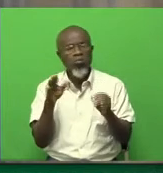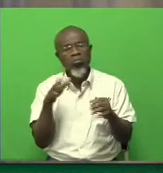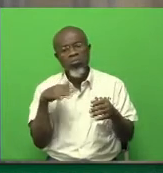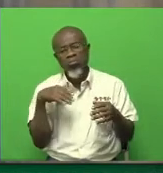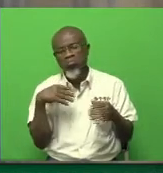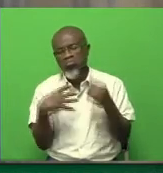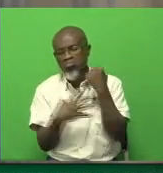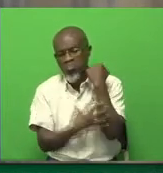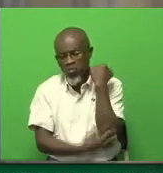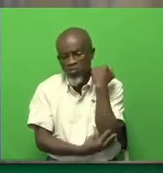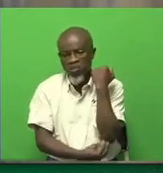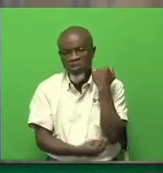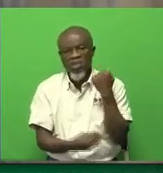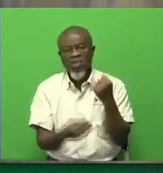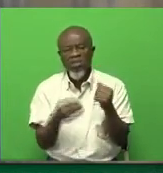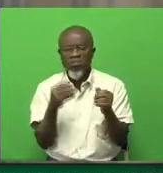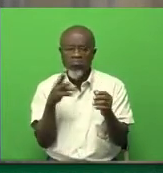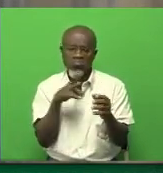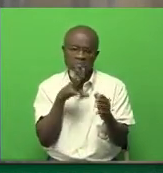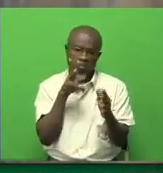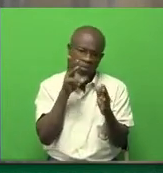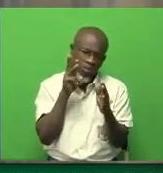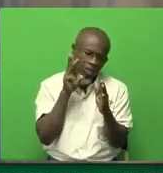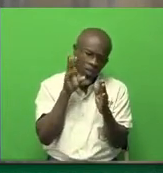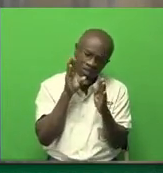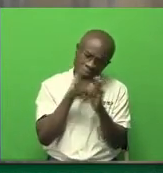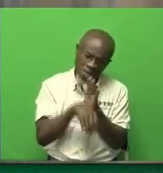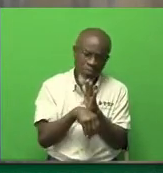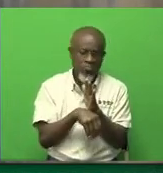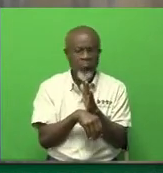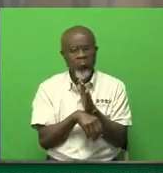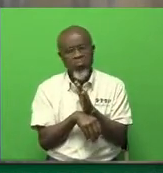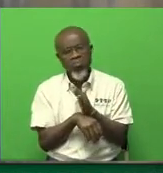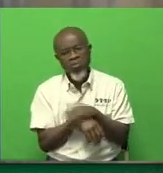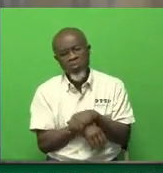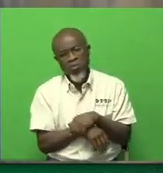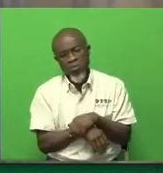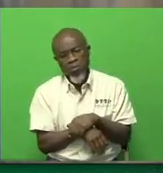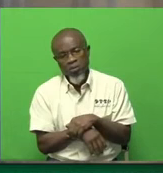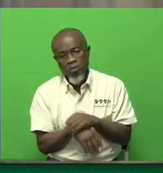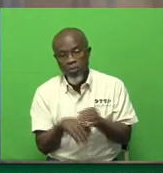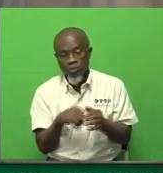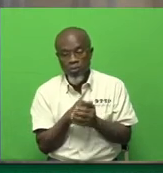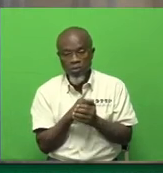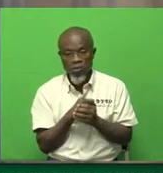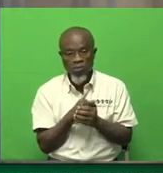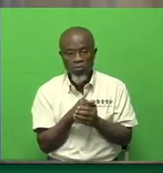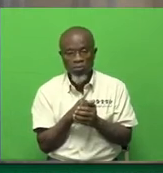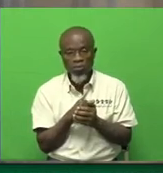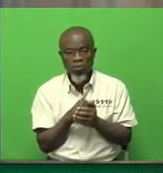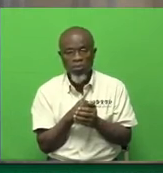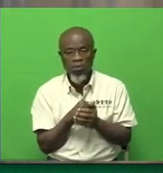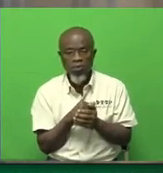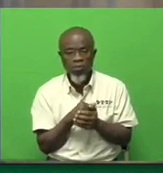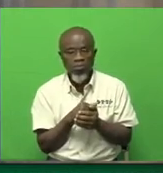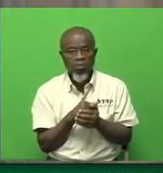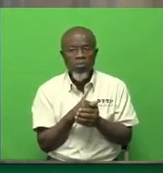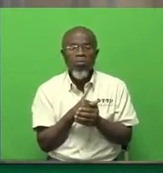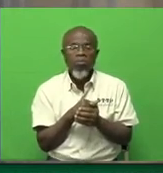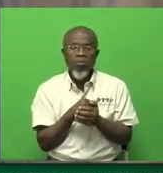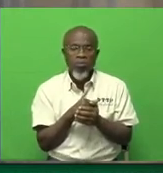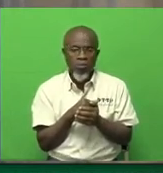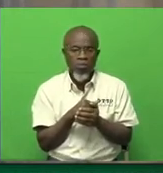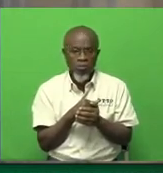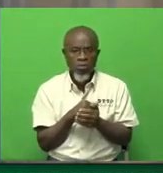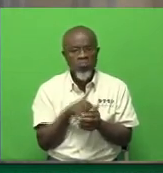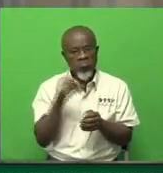criminality violence and despair budget 2023 has fully exposed the government for what they are a